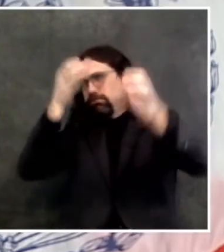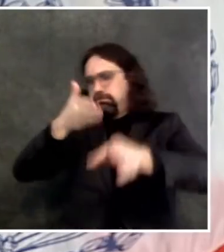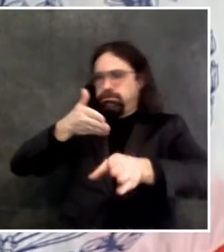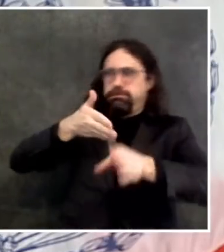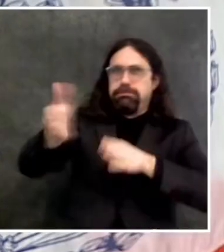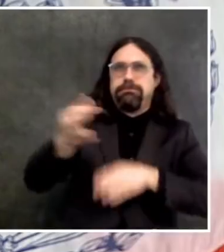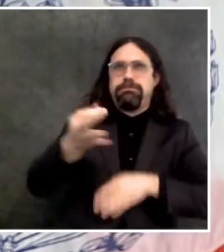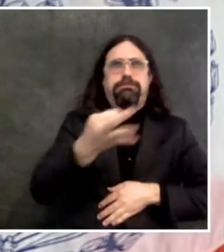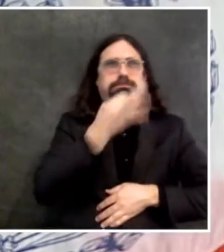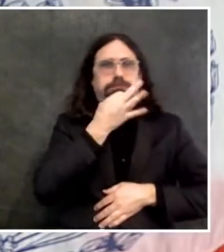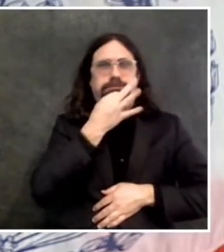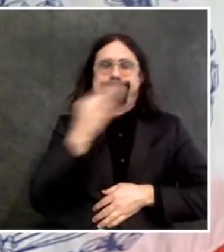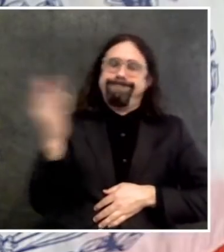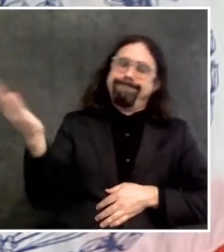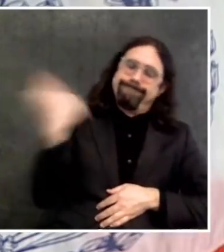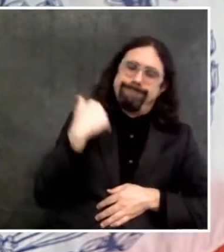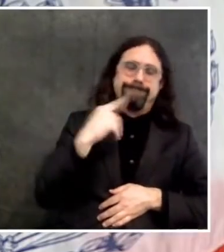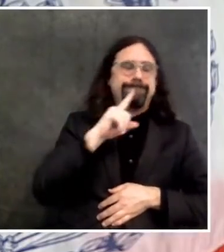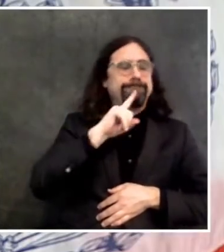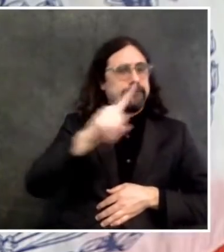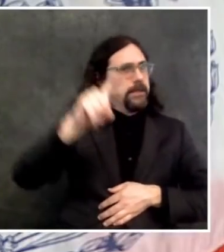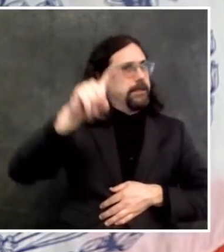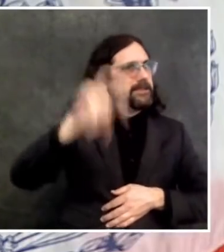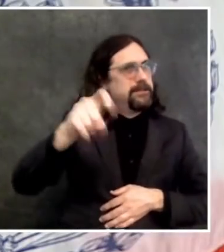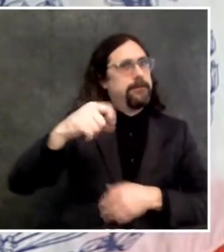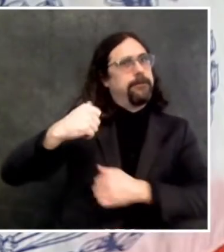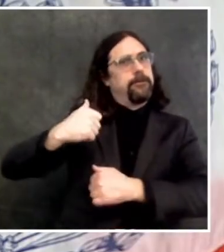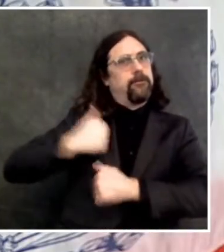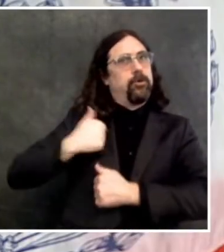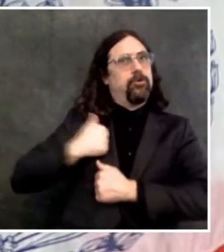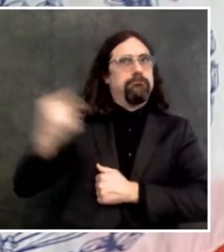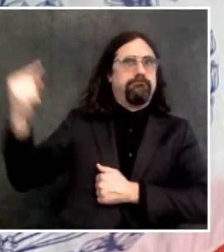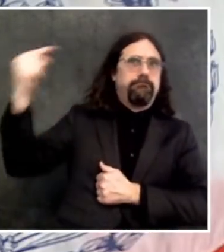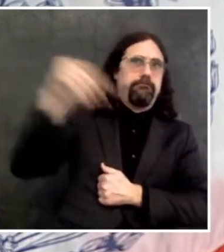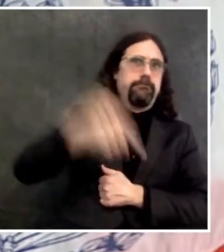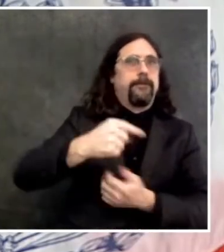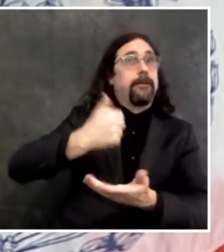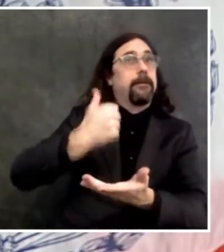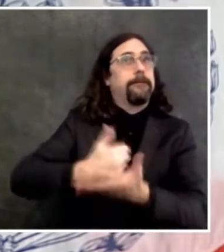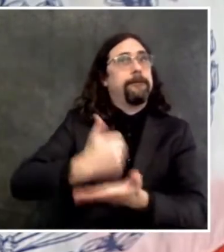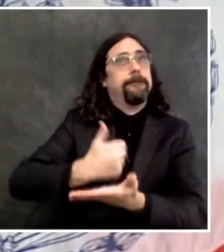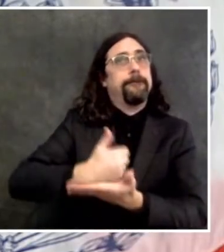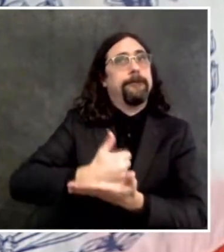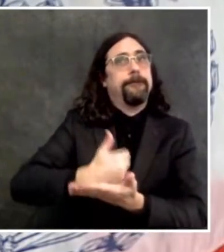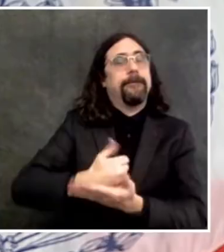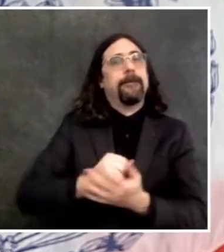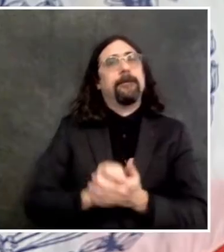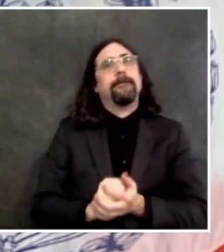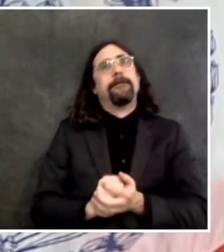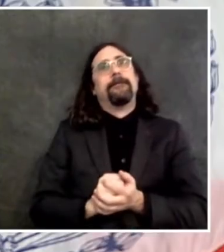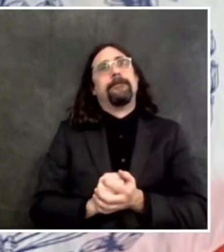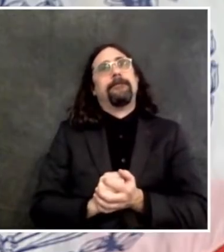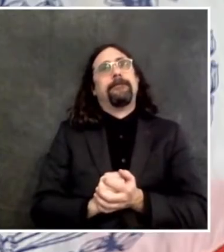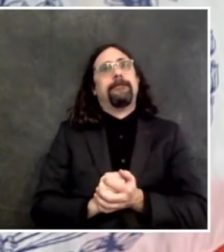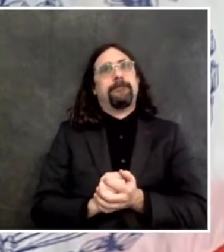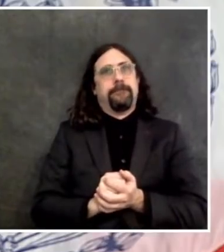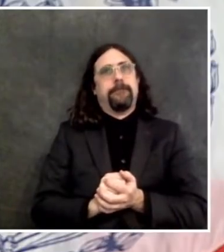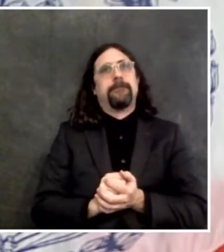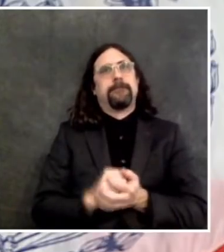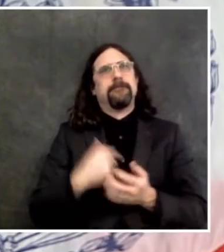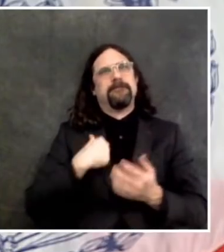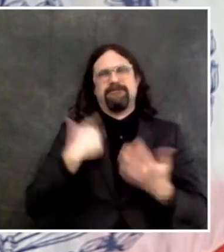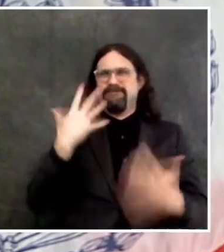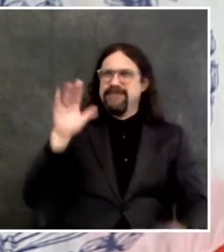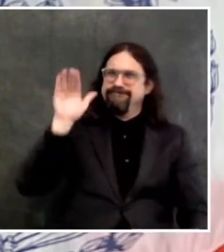it will happen. So I had a good and respectful conversation with the president, but I also had an urgent conversation with him. I told him I just think this